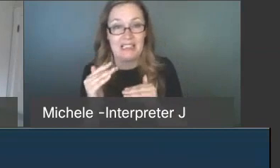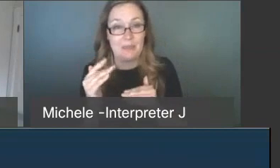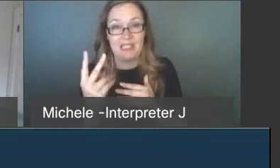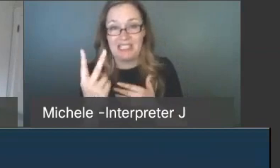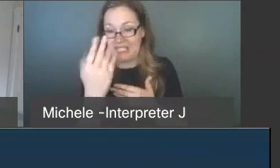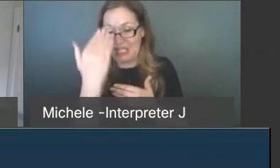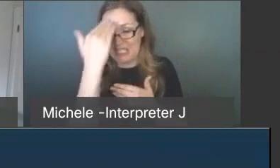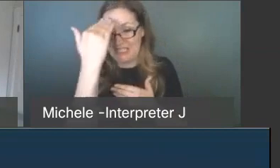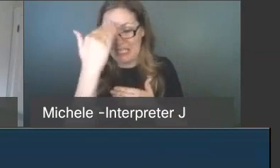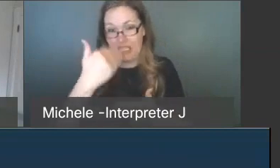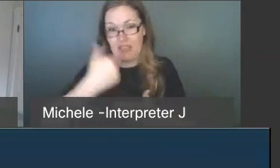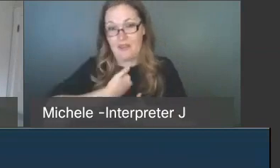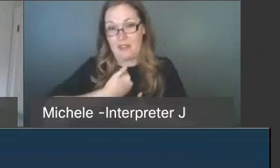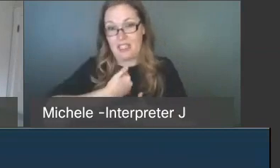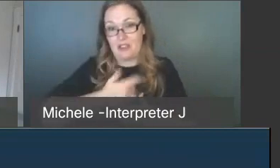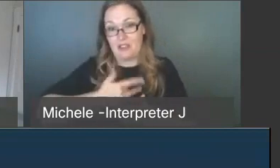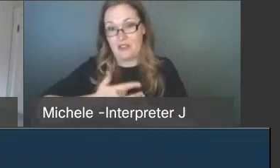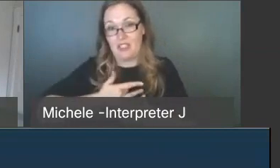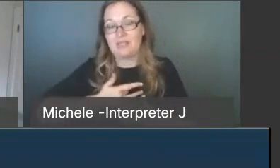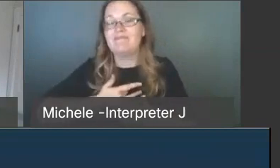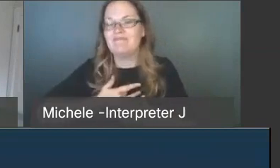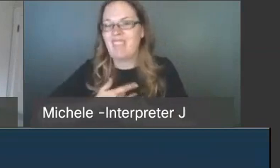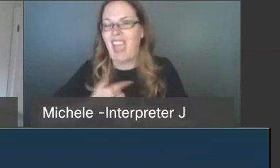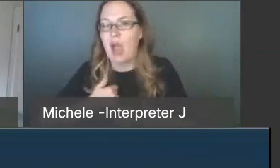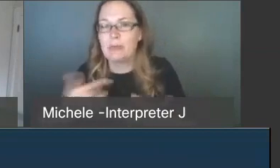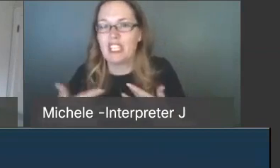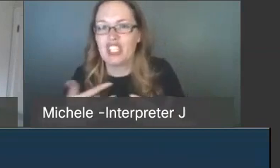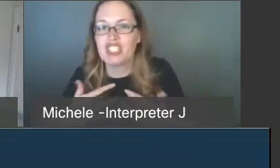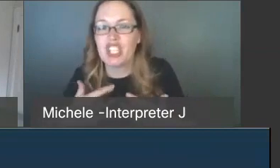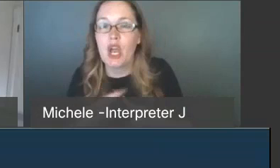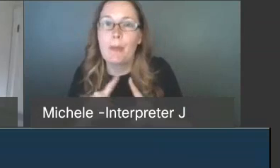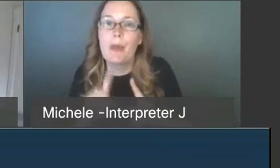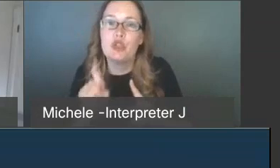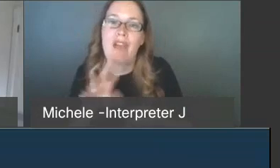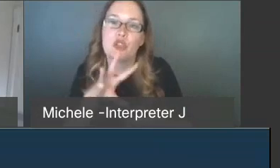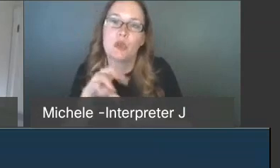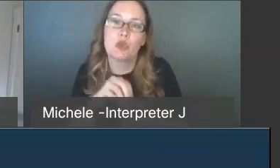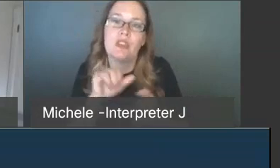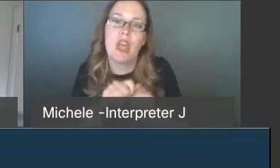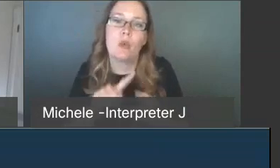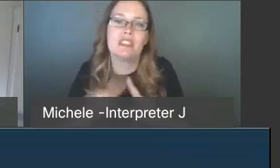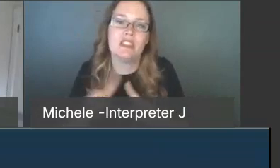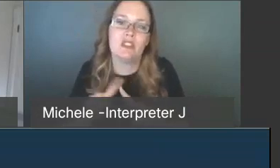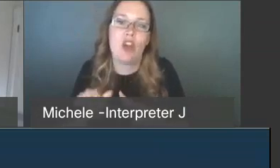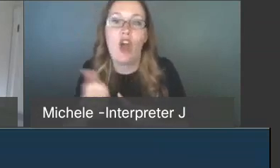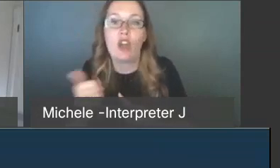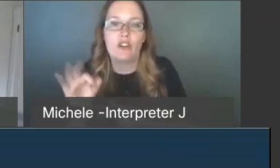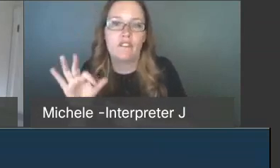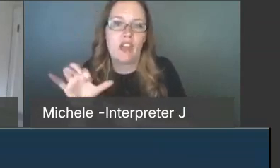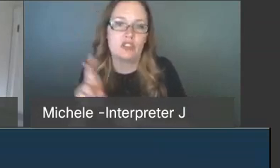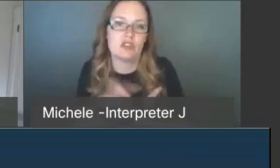event actually occurred, I would be concerned, but I would also factor it in with a host of other factors.